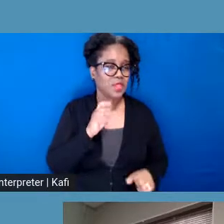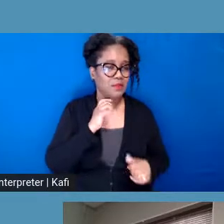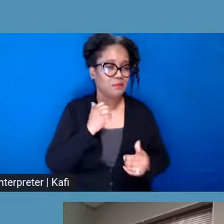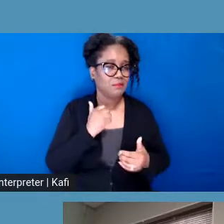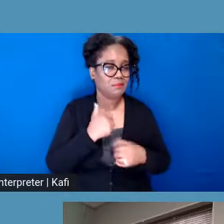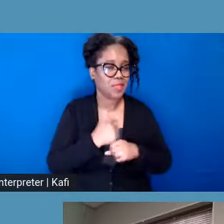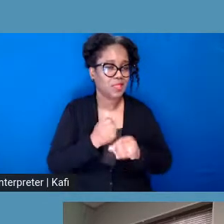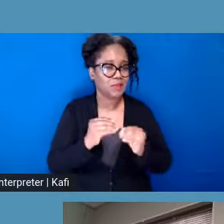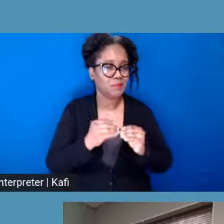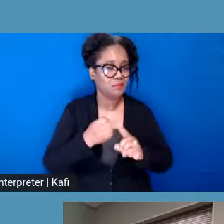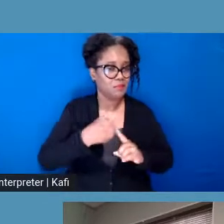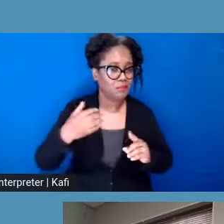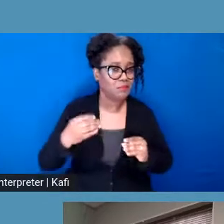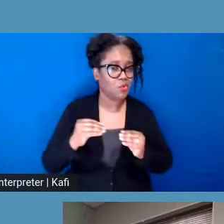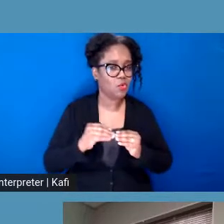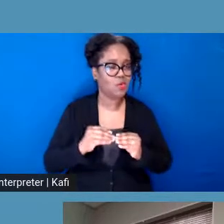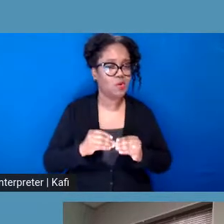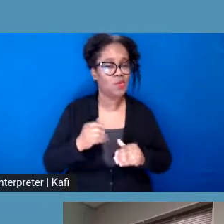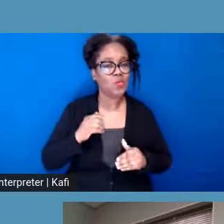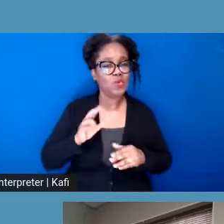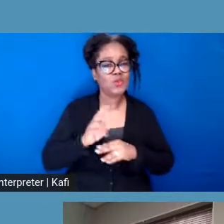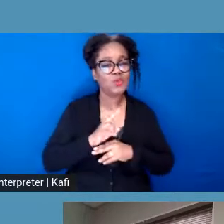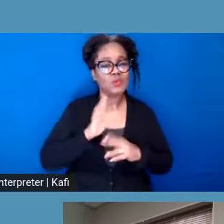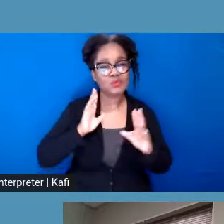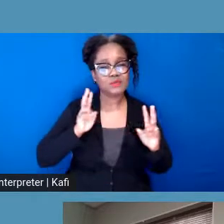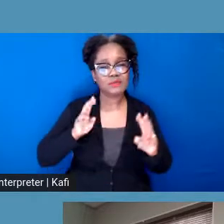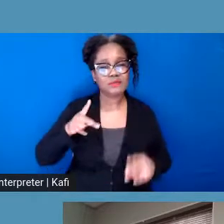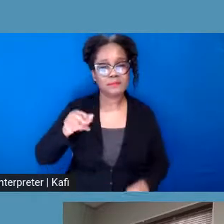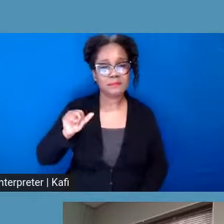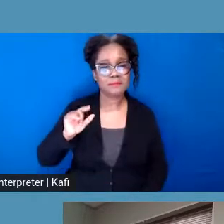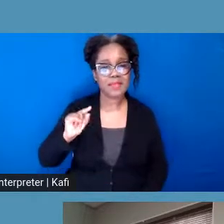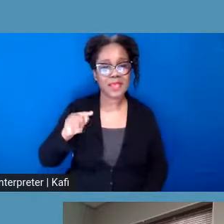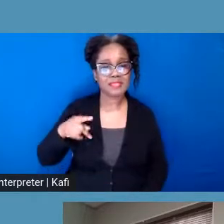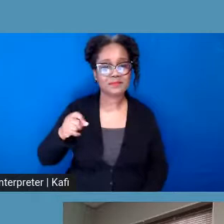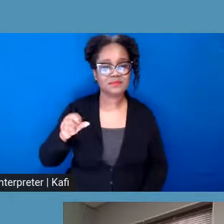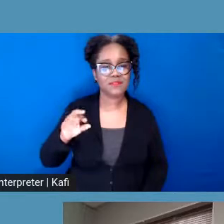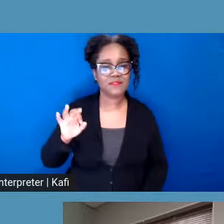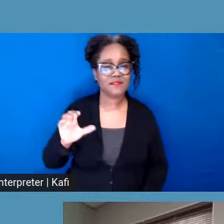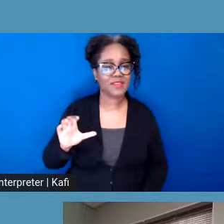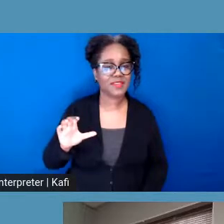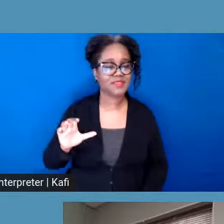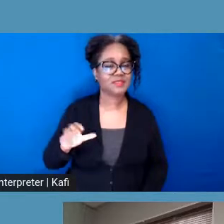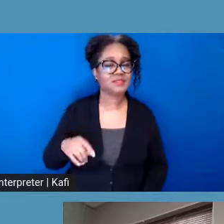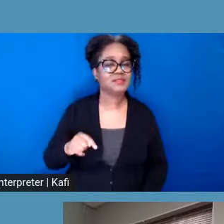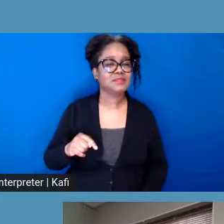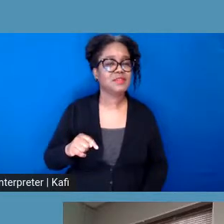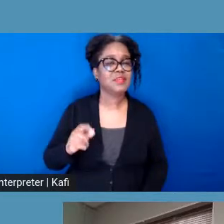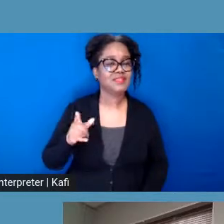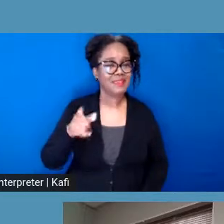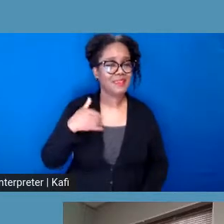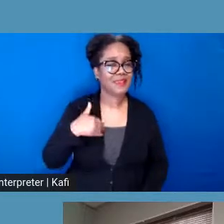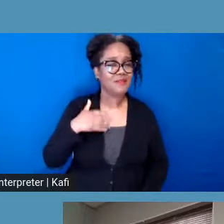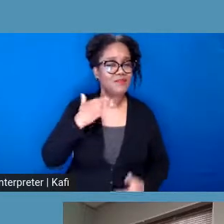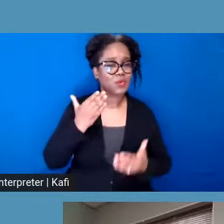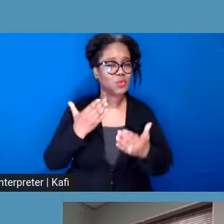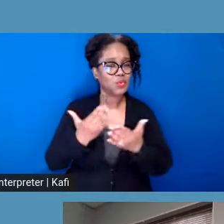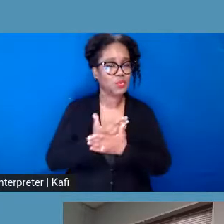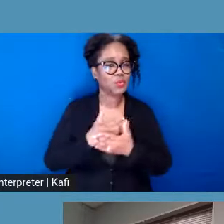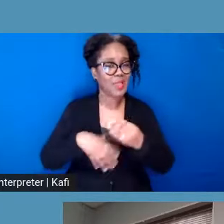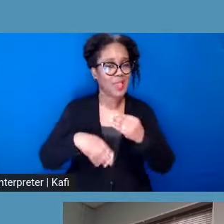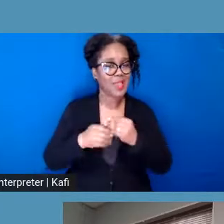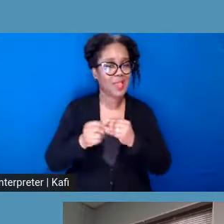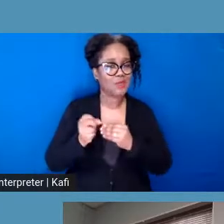they have an online function now, add-on now, that I think would be a good fit for us and our